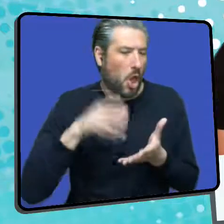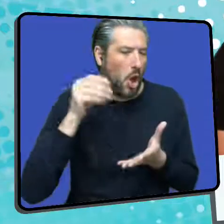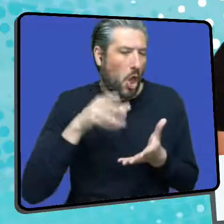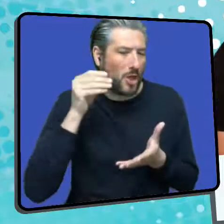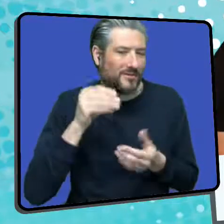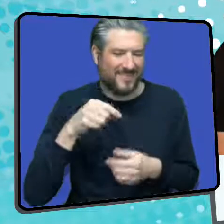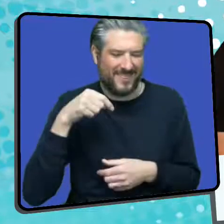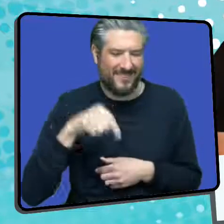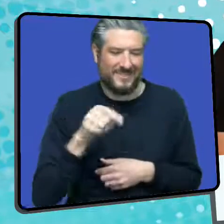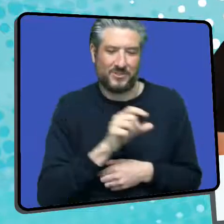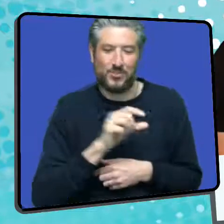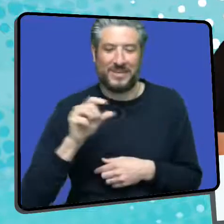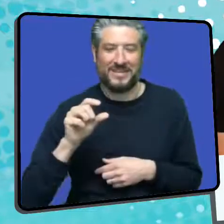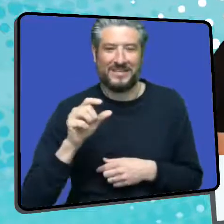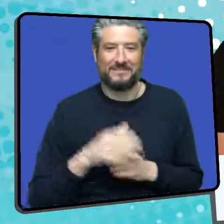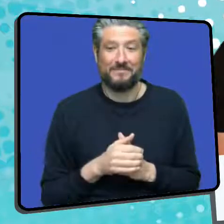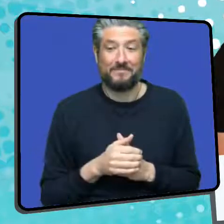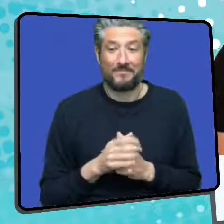that, Amy.